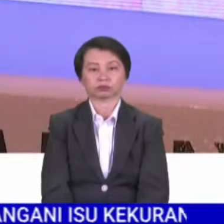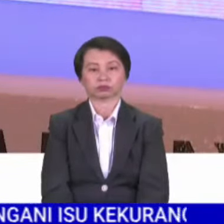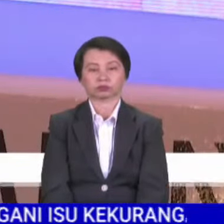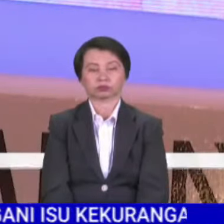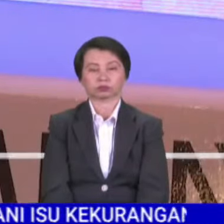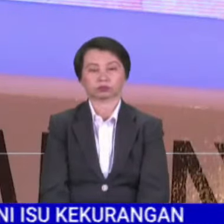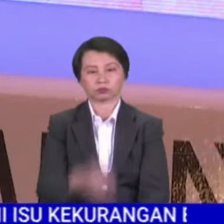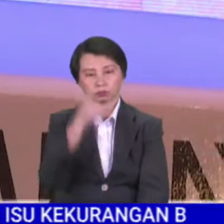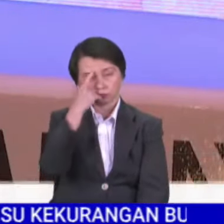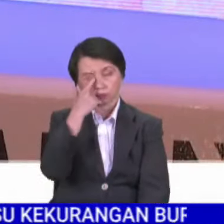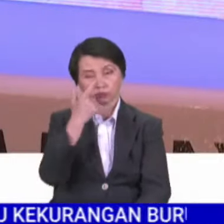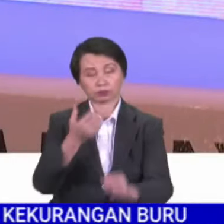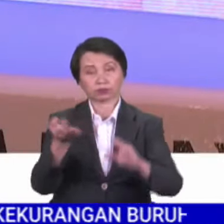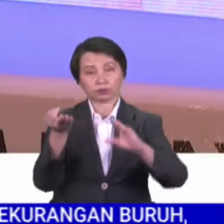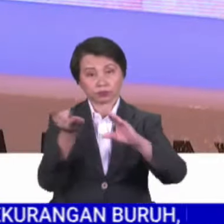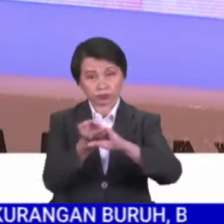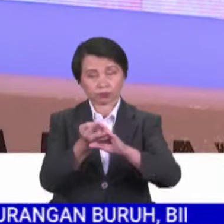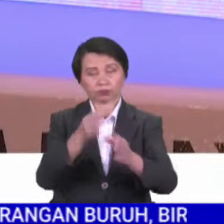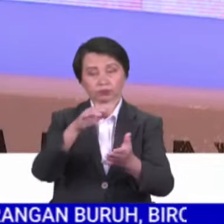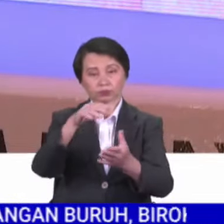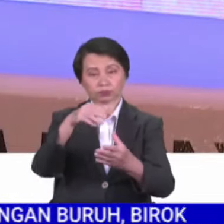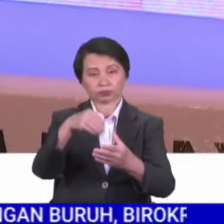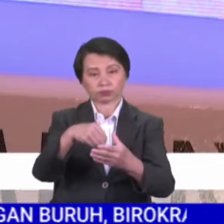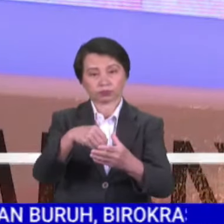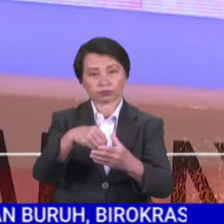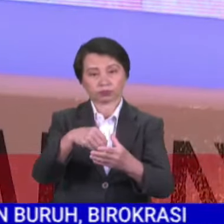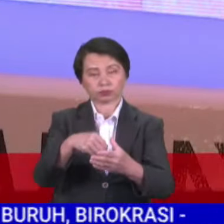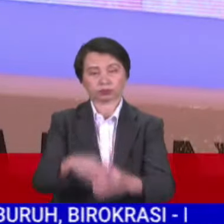Documented in the